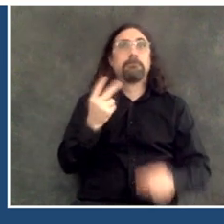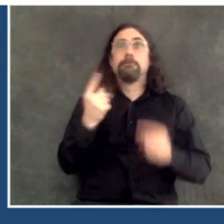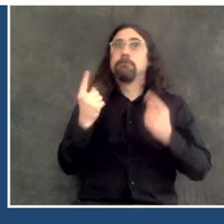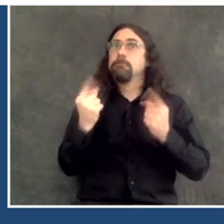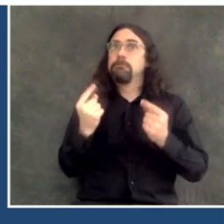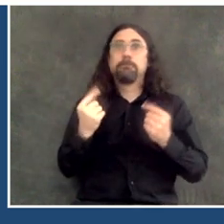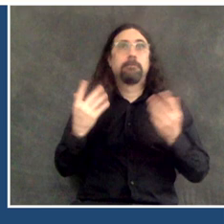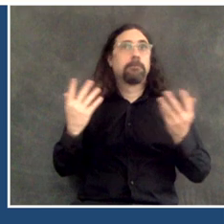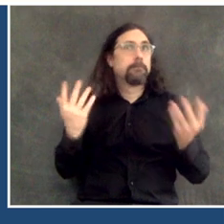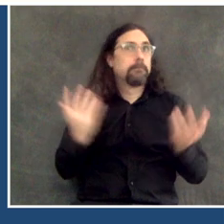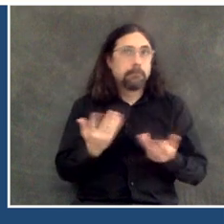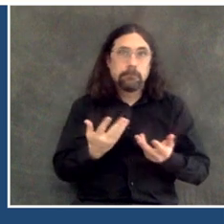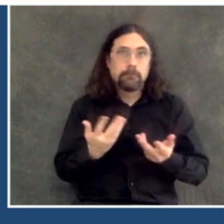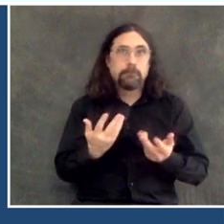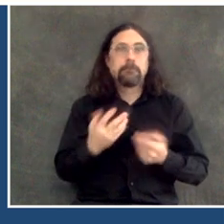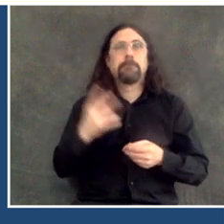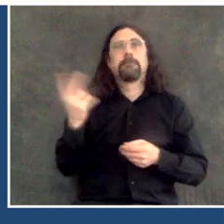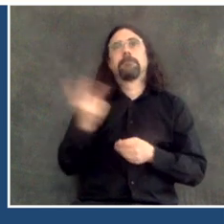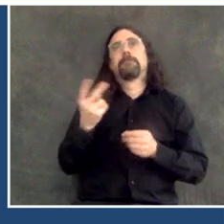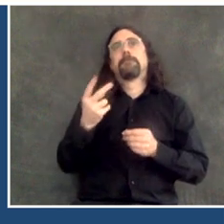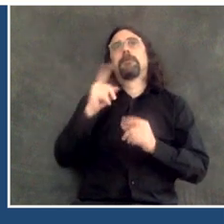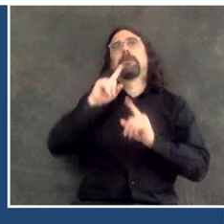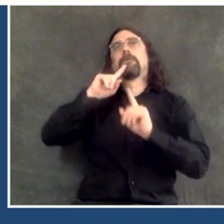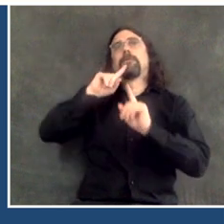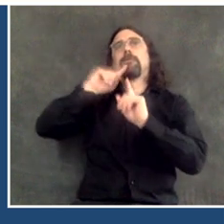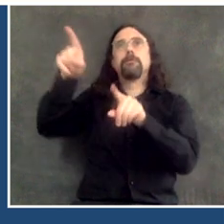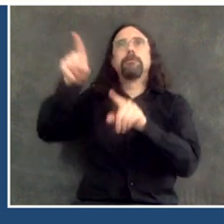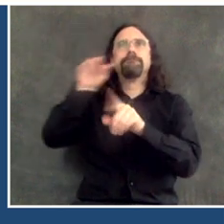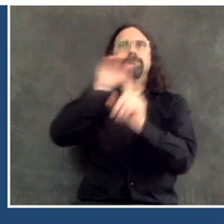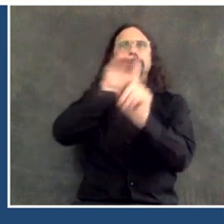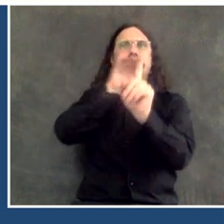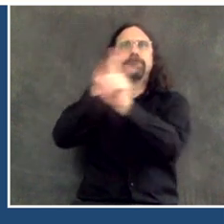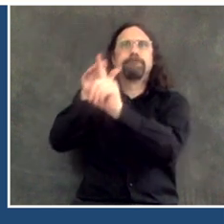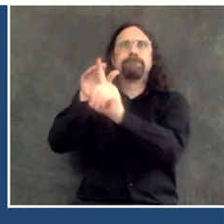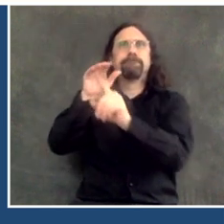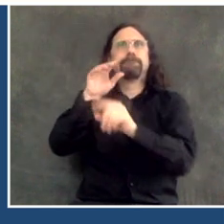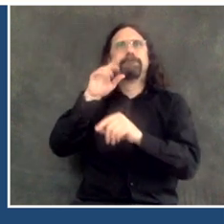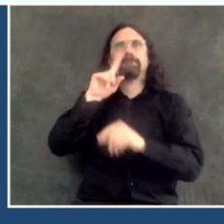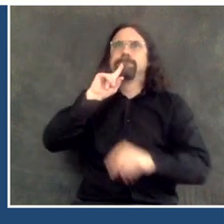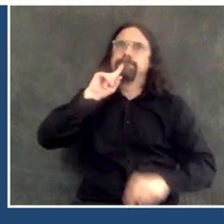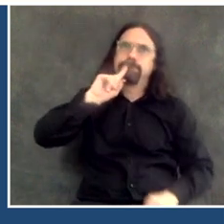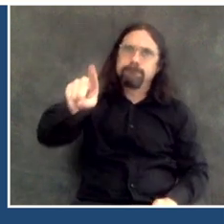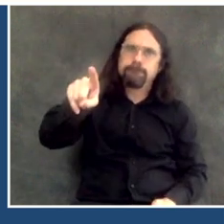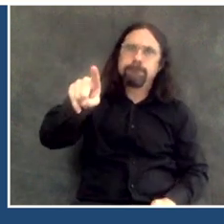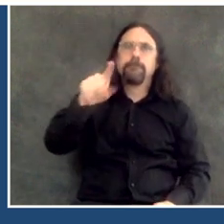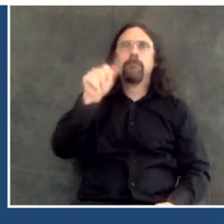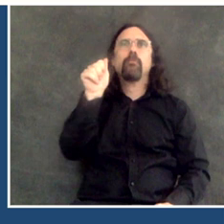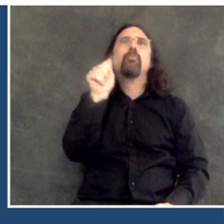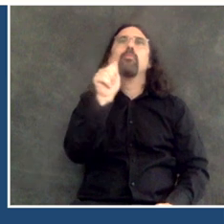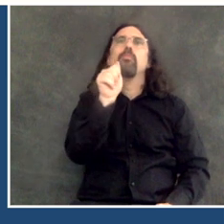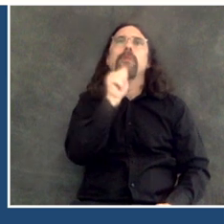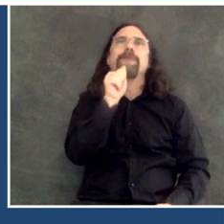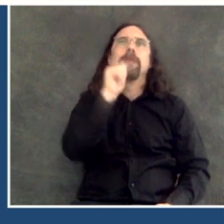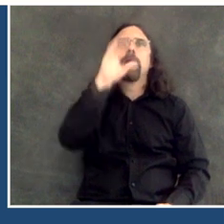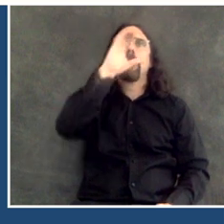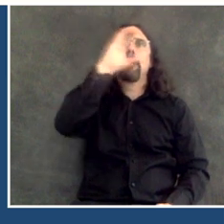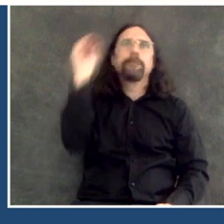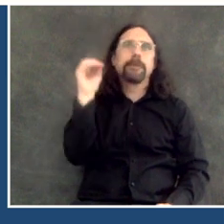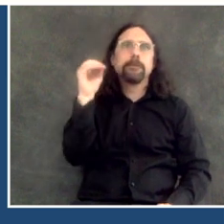have of crucially needed supplies. Ventilators, obviously,